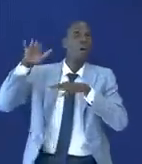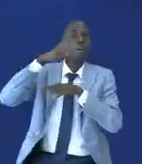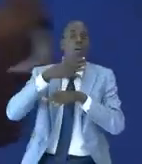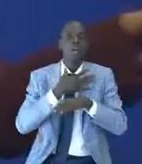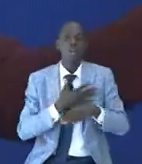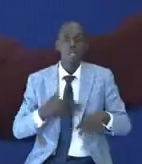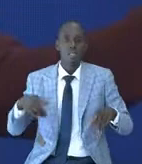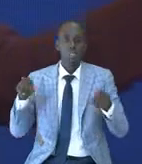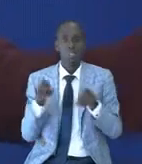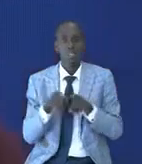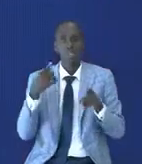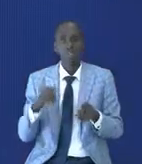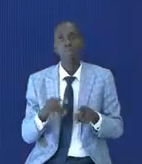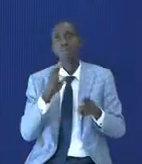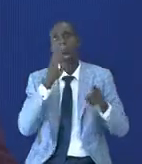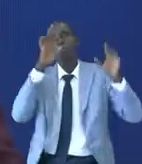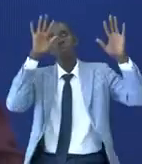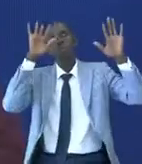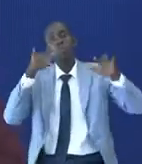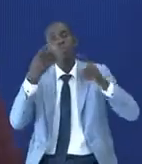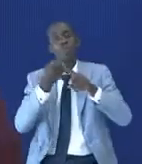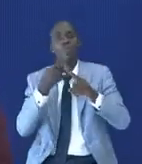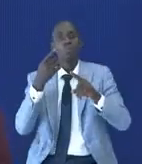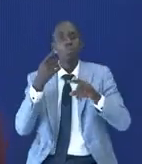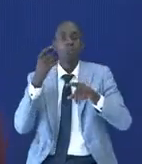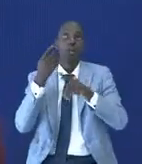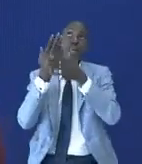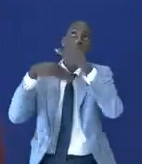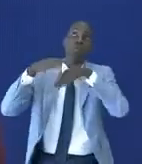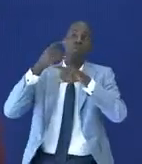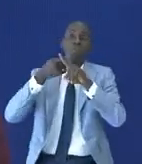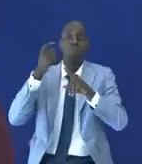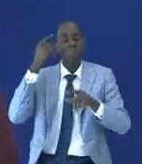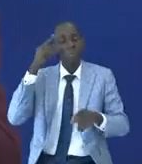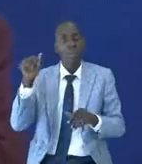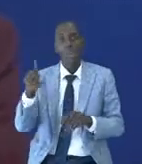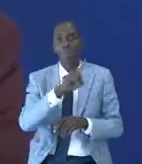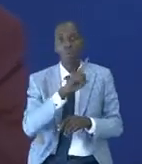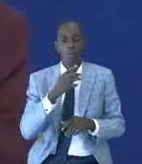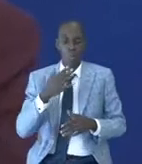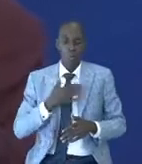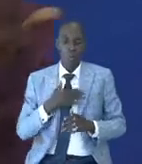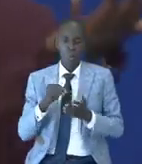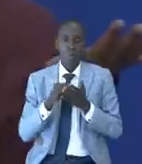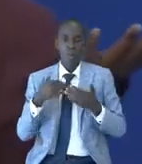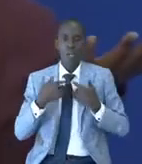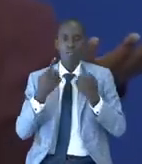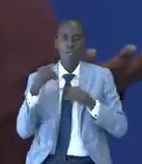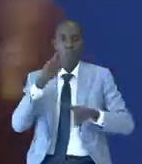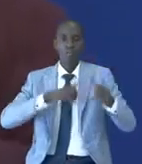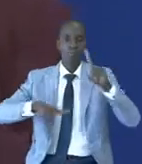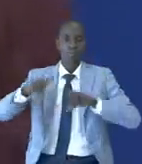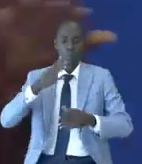rain comes from above for everyone, my own too has come. My own has come. Every